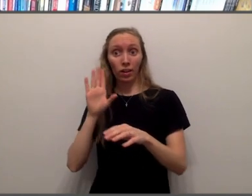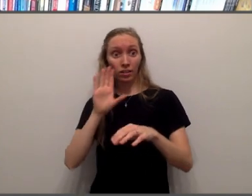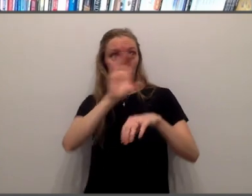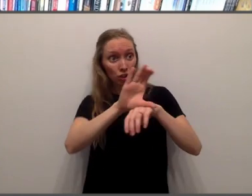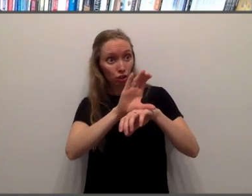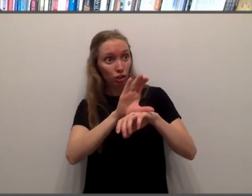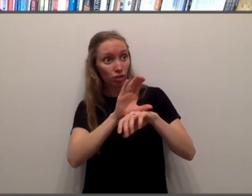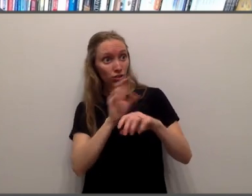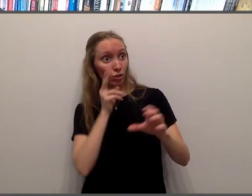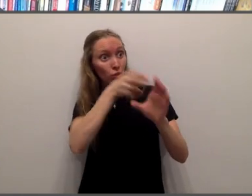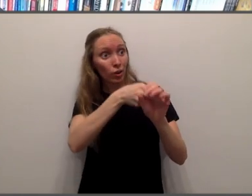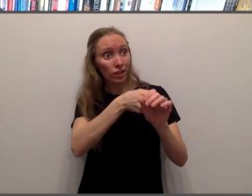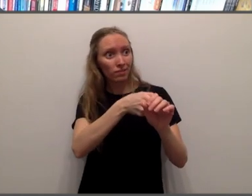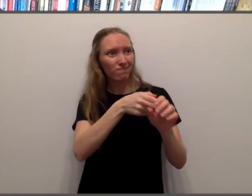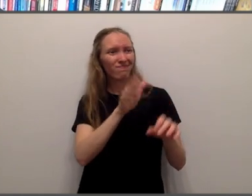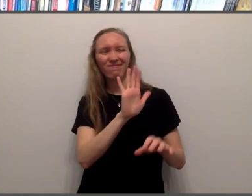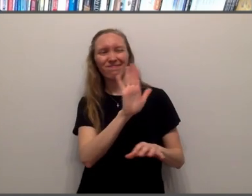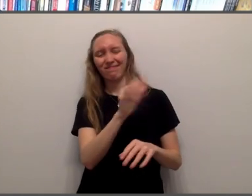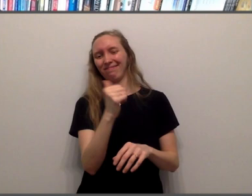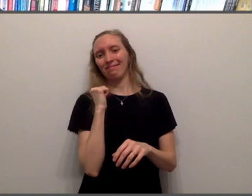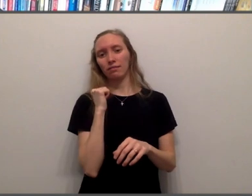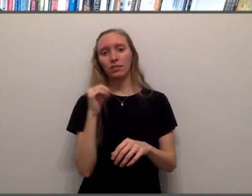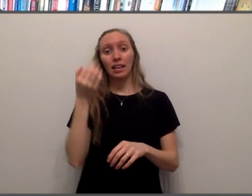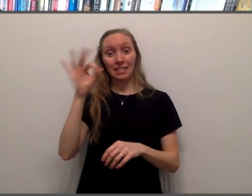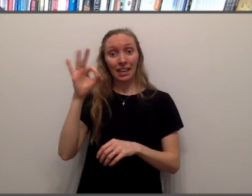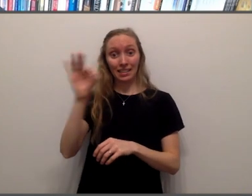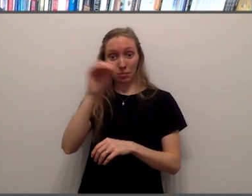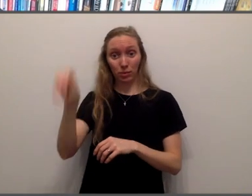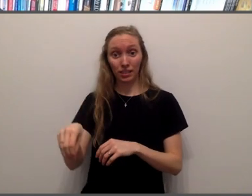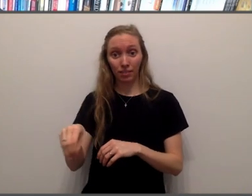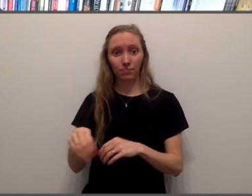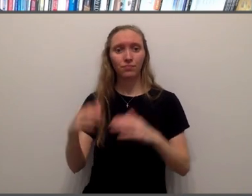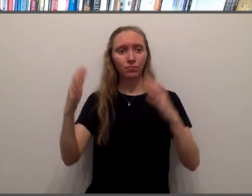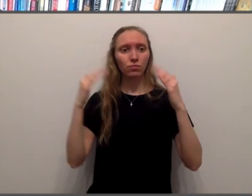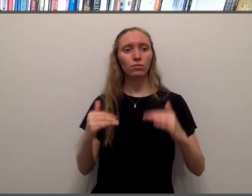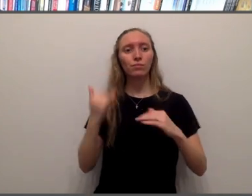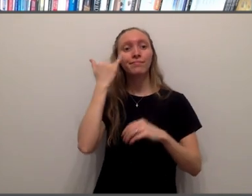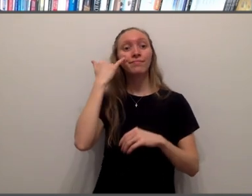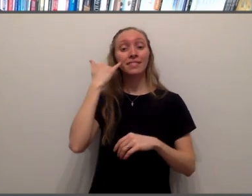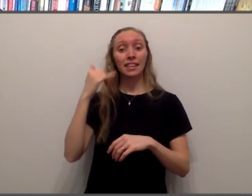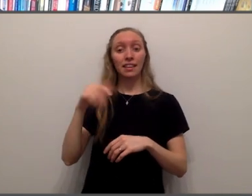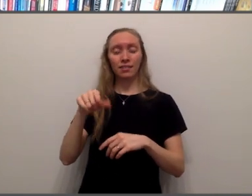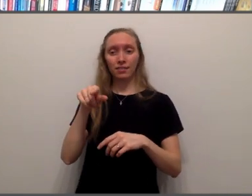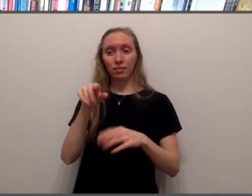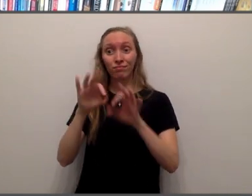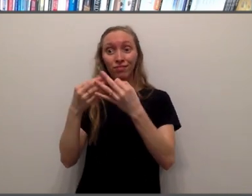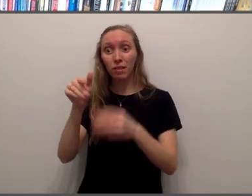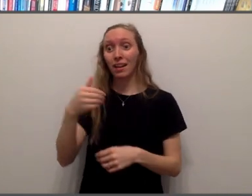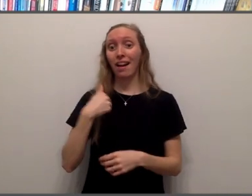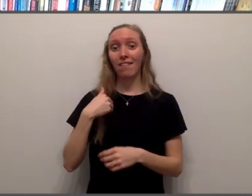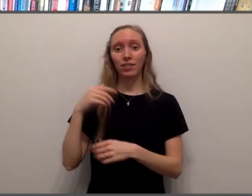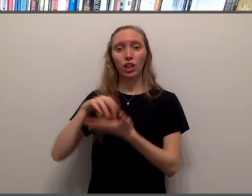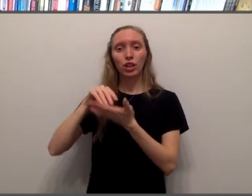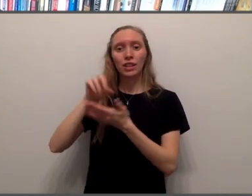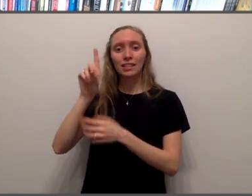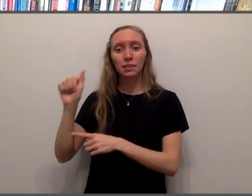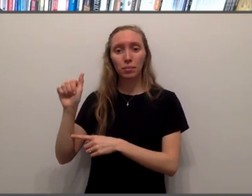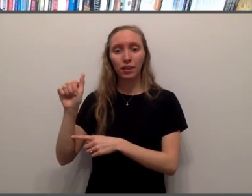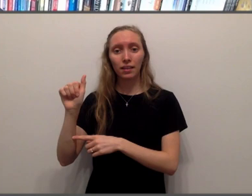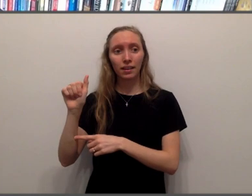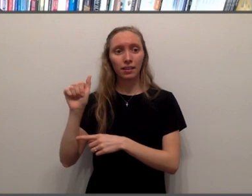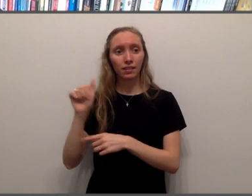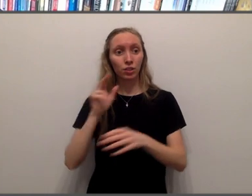36% chance that a family will not attend church if they have a child or a family member that has a learning disability.